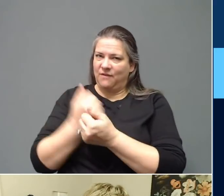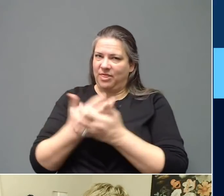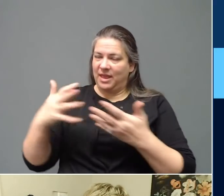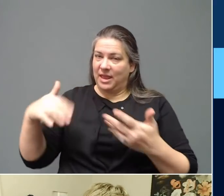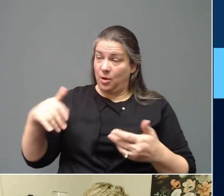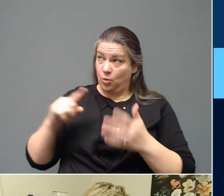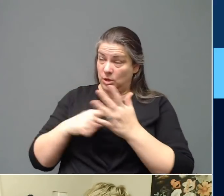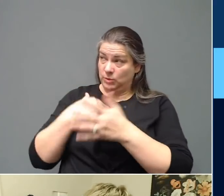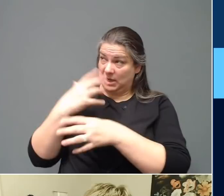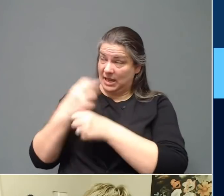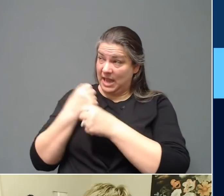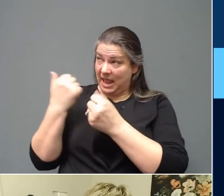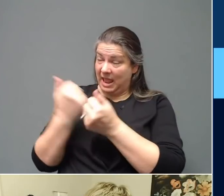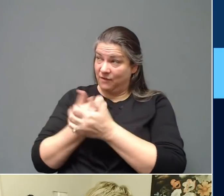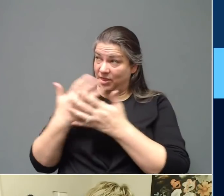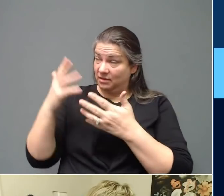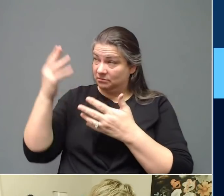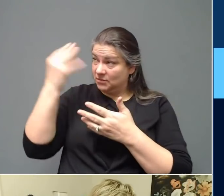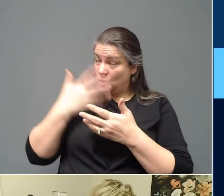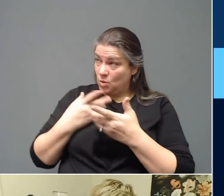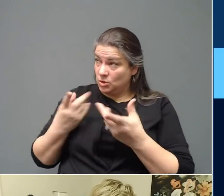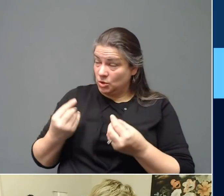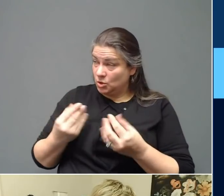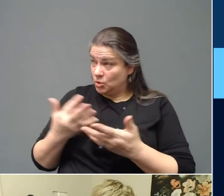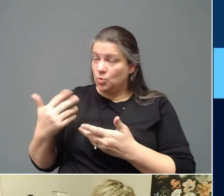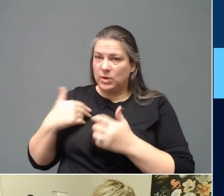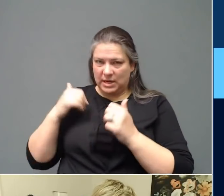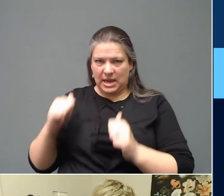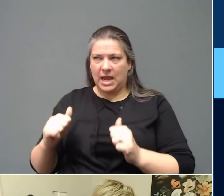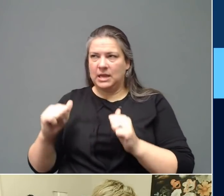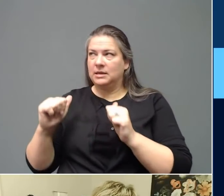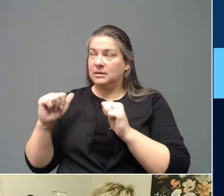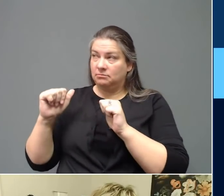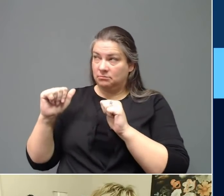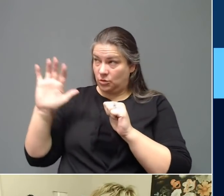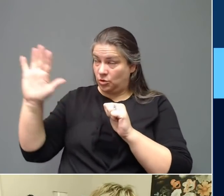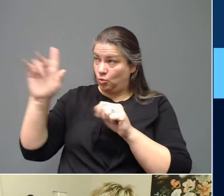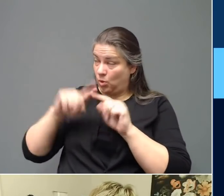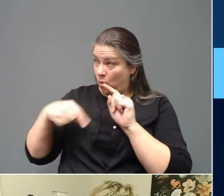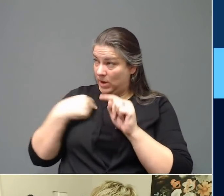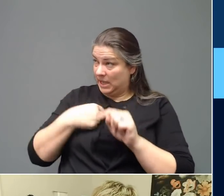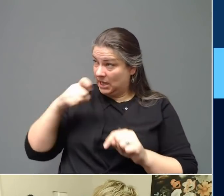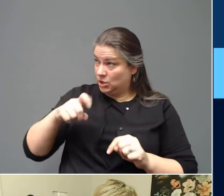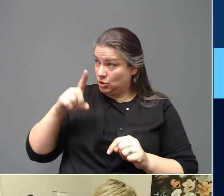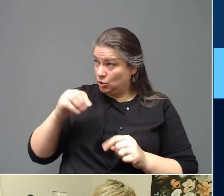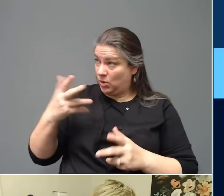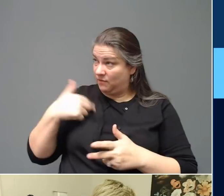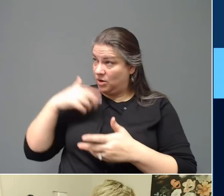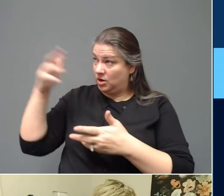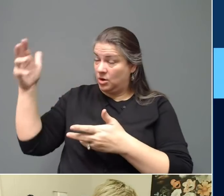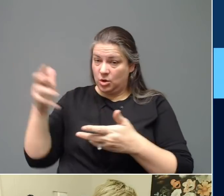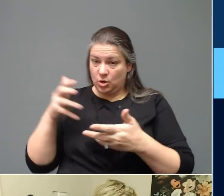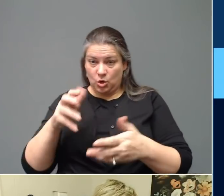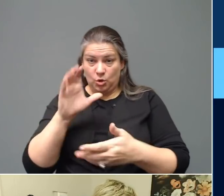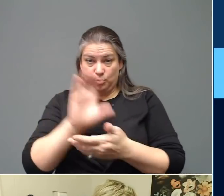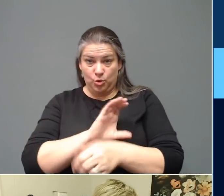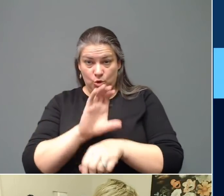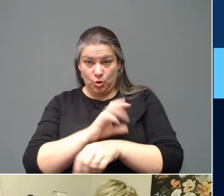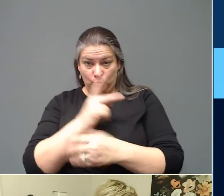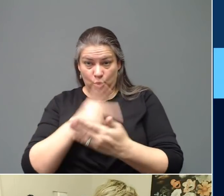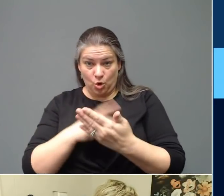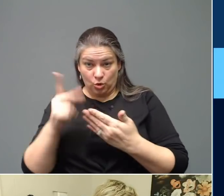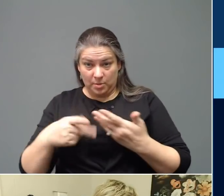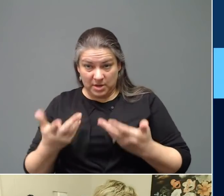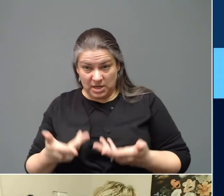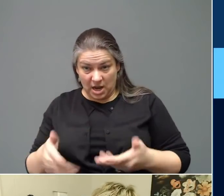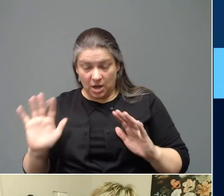all of that guidance, we can, and analyze that guidance, we can get the computer programming done and process those benefits